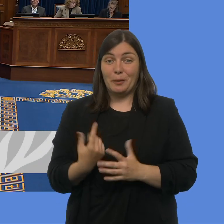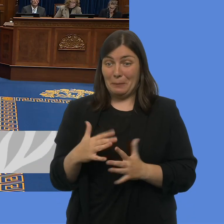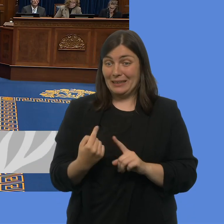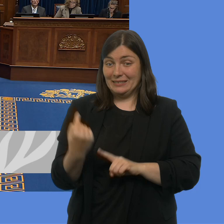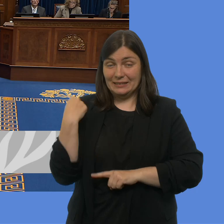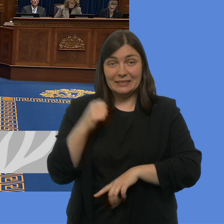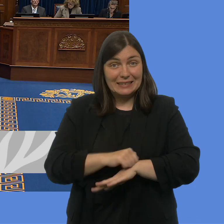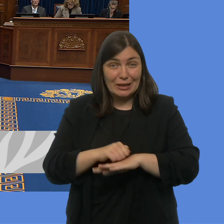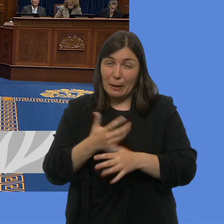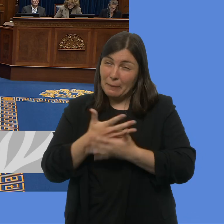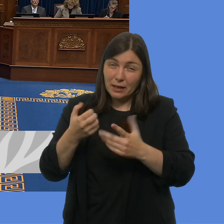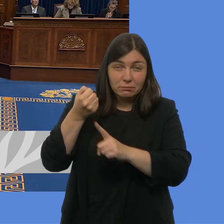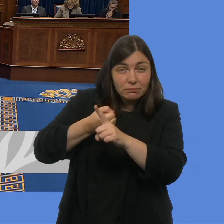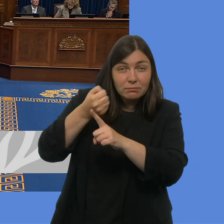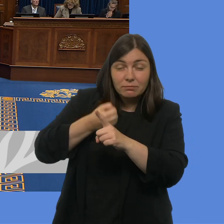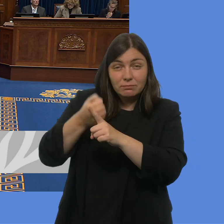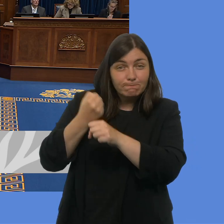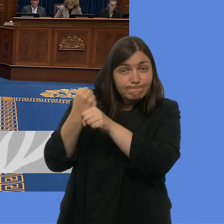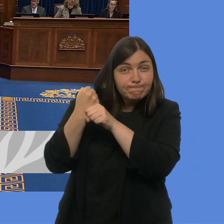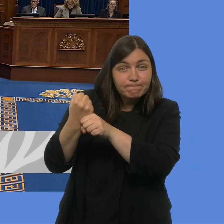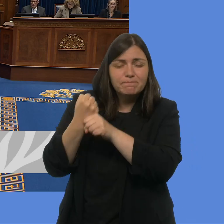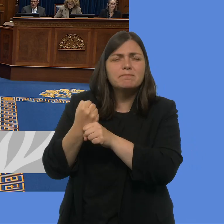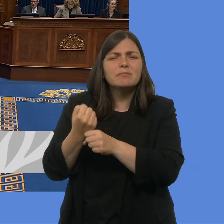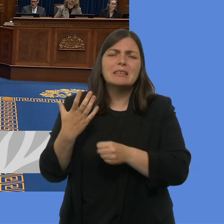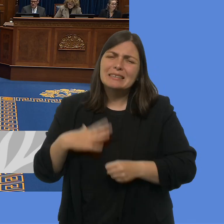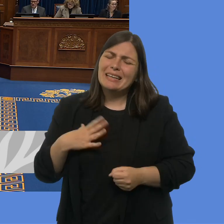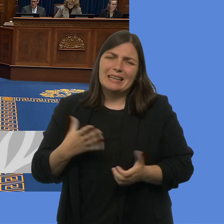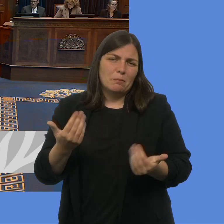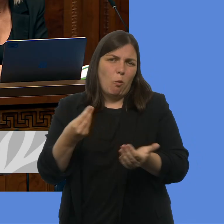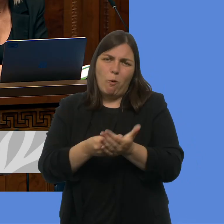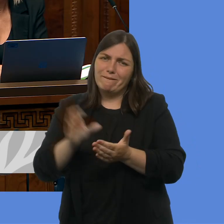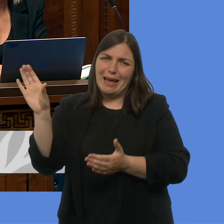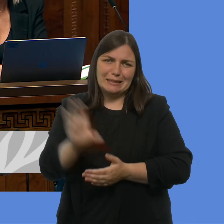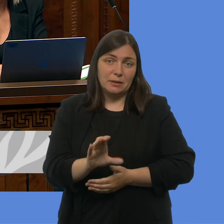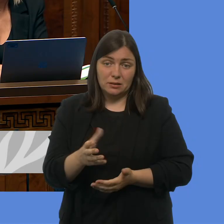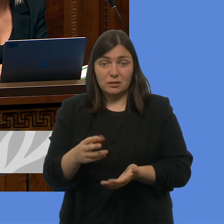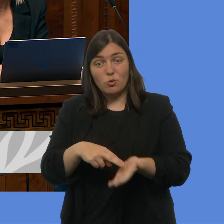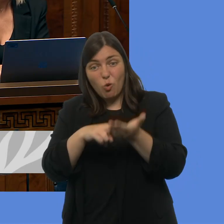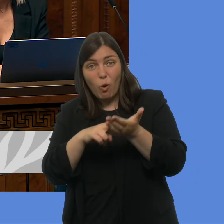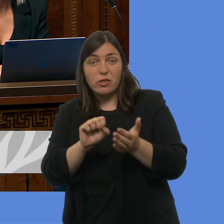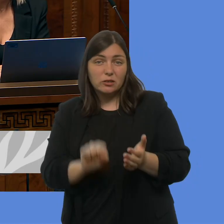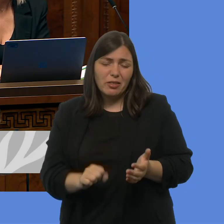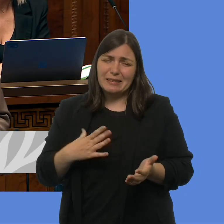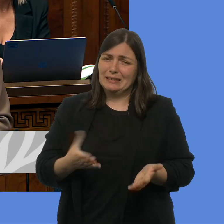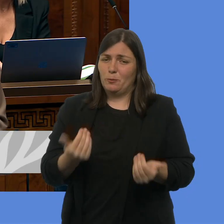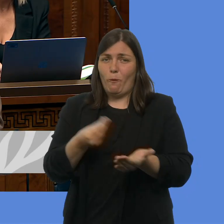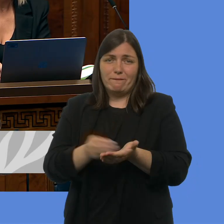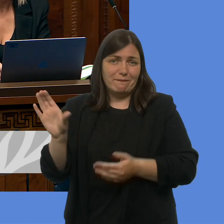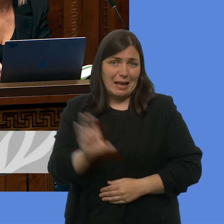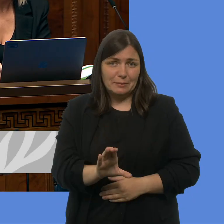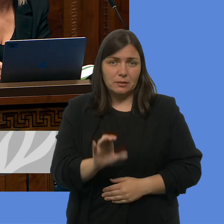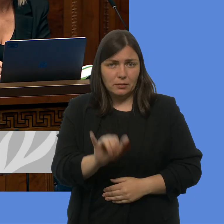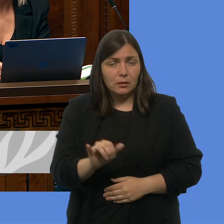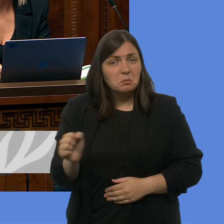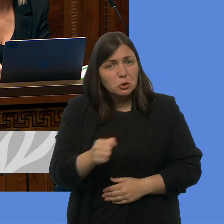on Saturday. It needs much more investment, north and south. It needs the financial contribution, but it also is something to be celebrated. So I